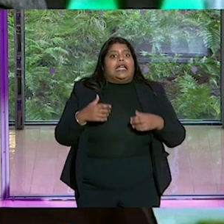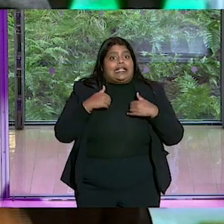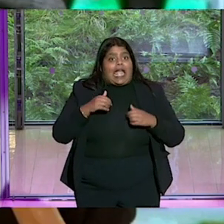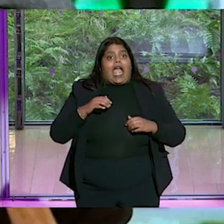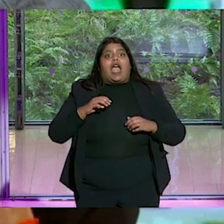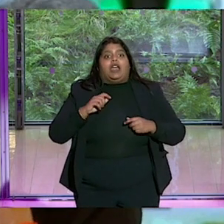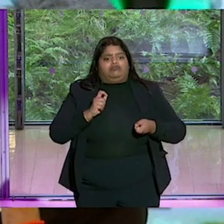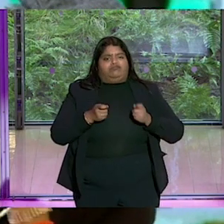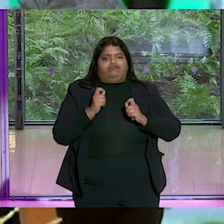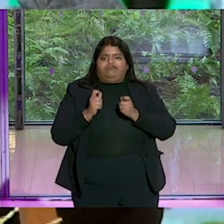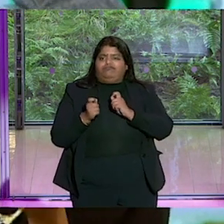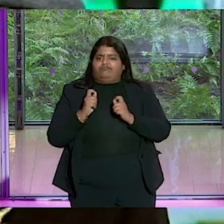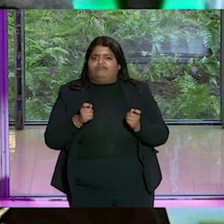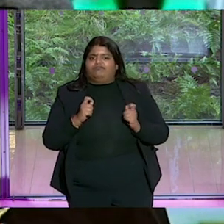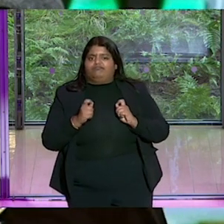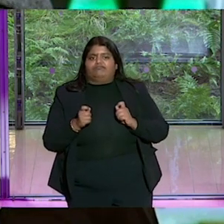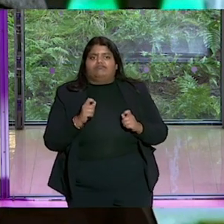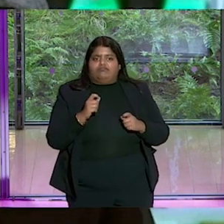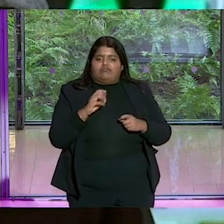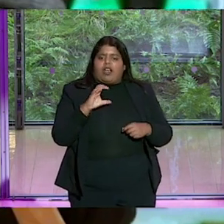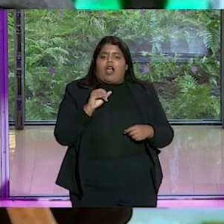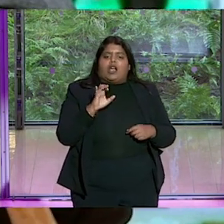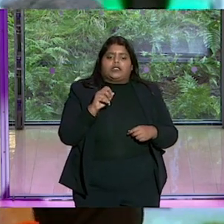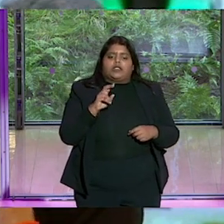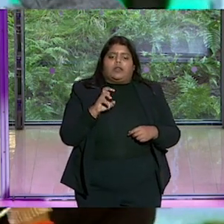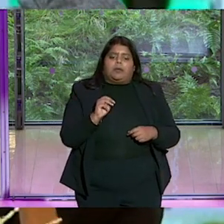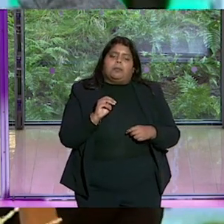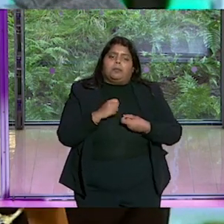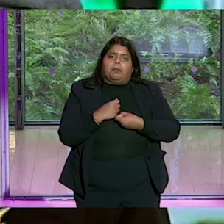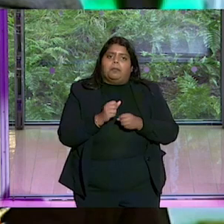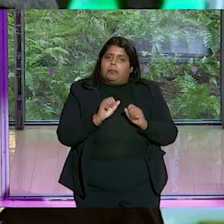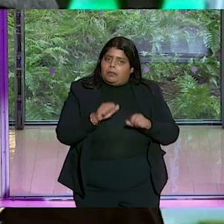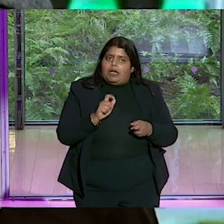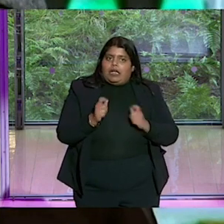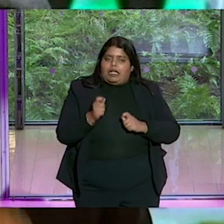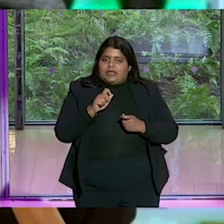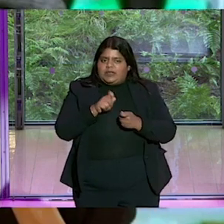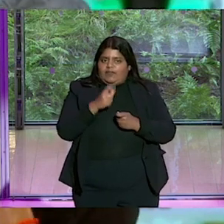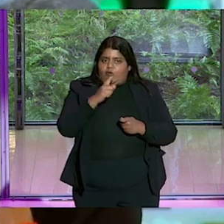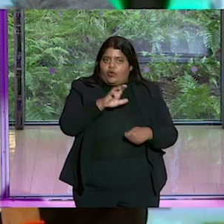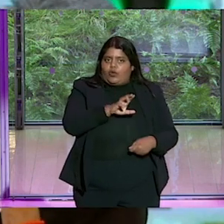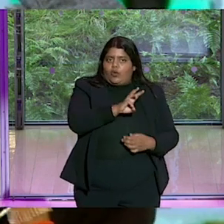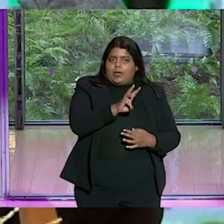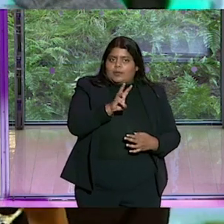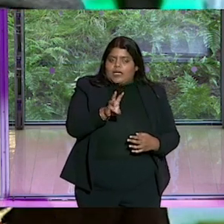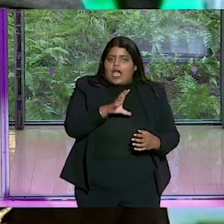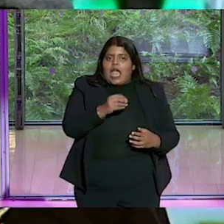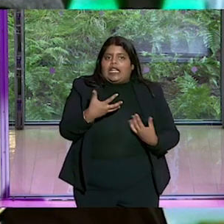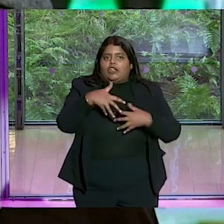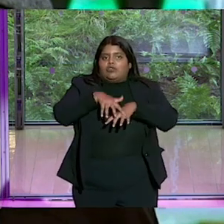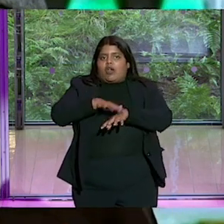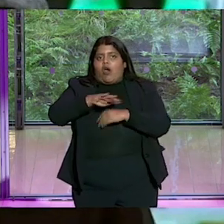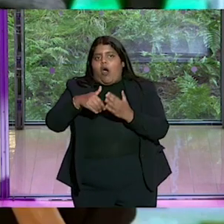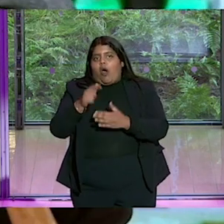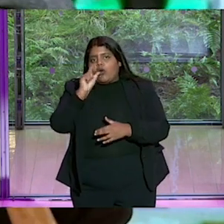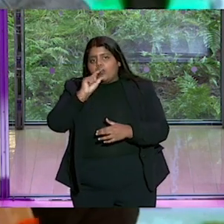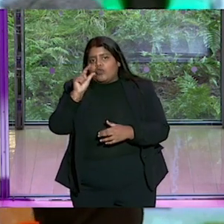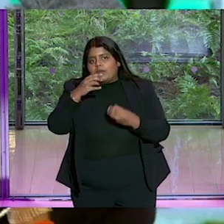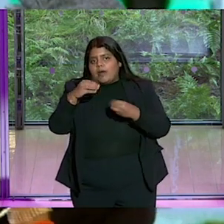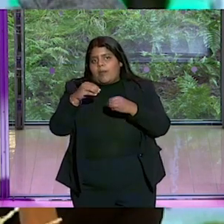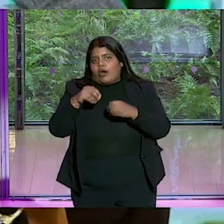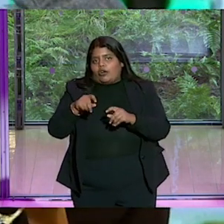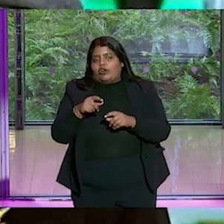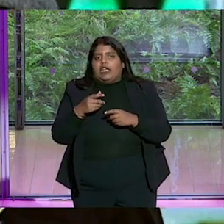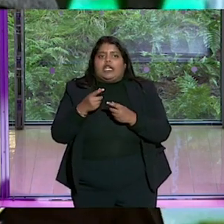customizable to the particulars of your website, and it integrates with all of the other Google marketing tools, and so can be used